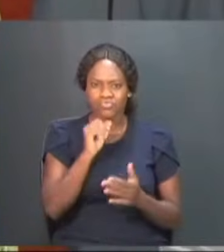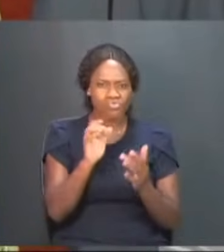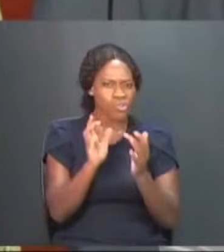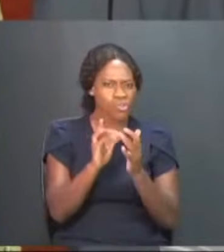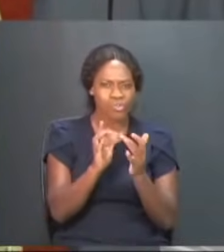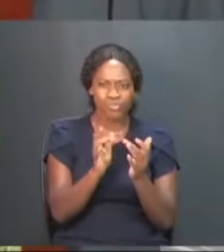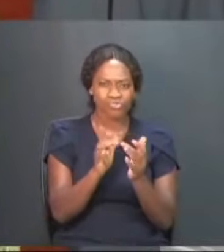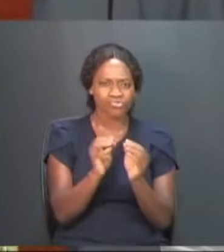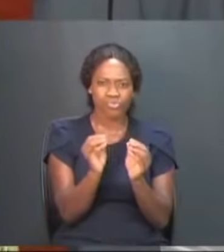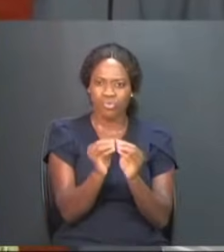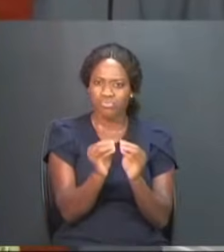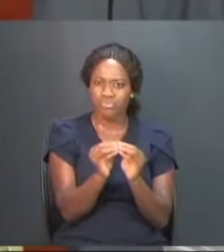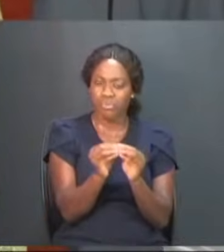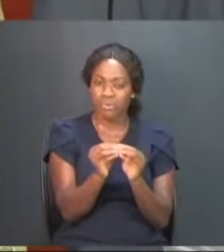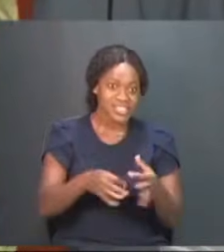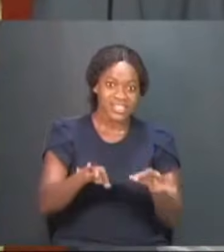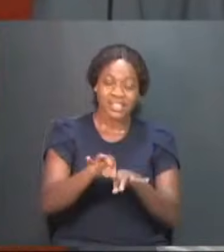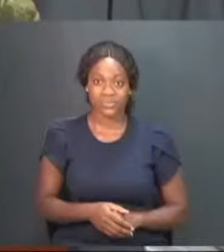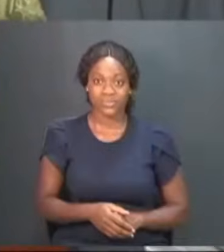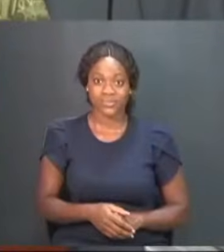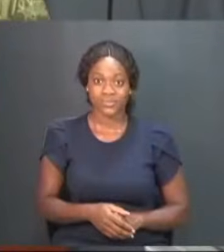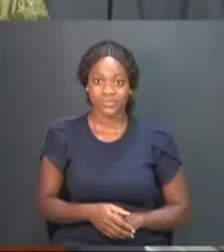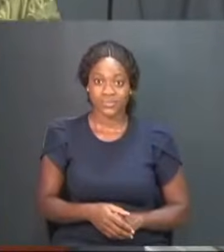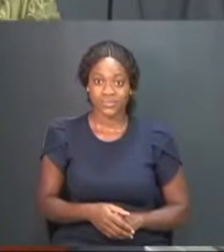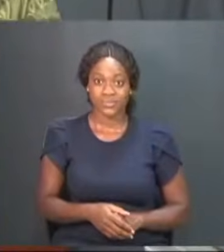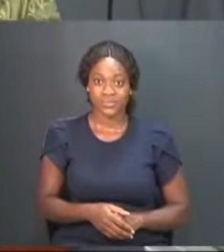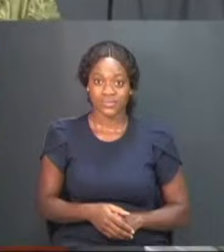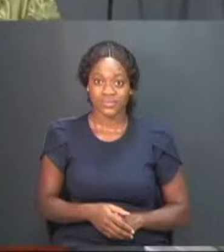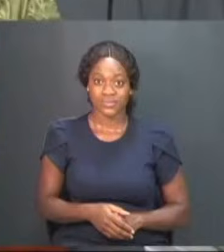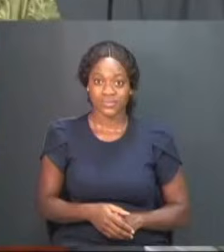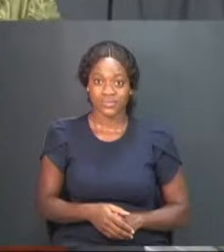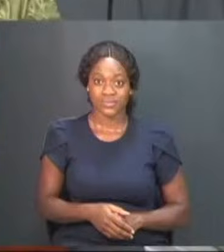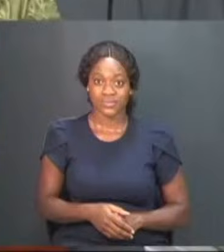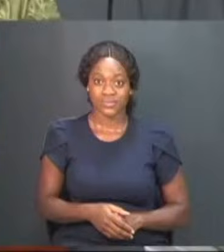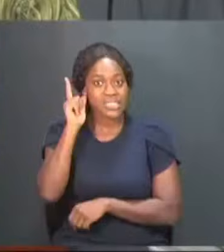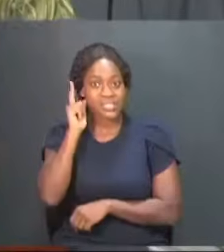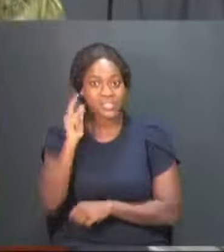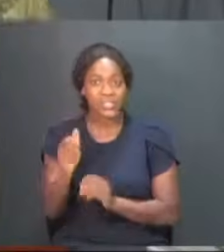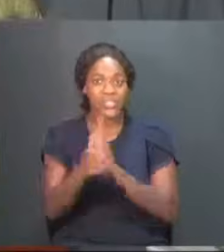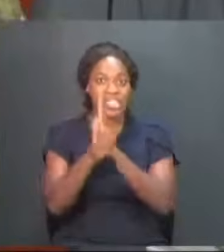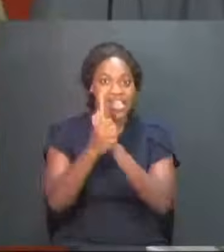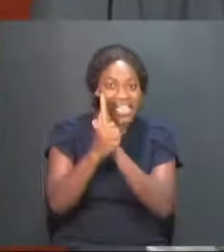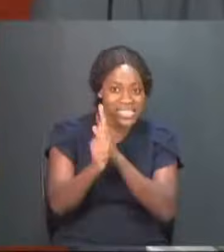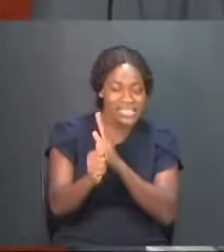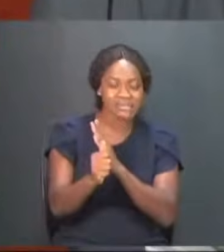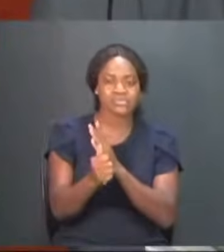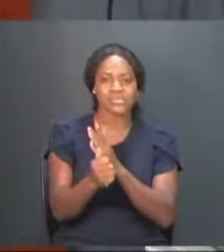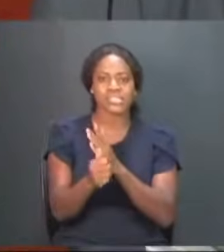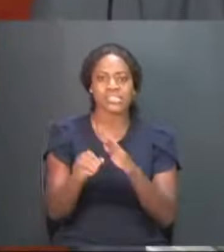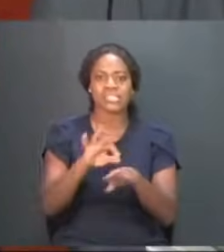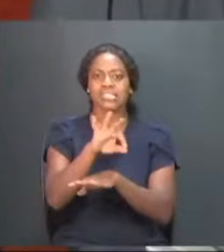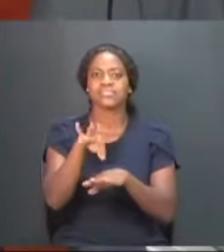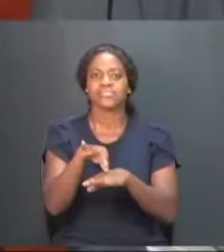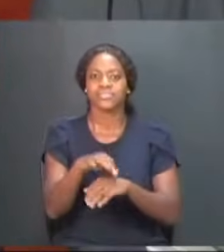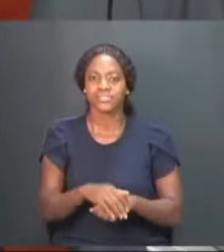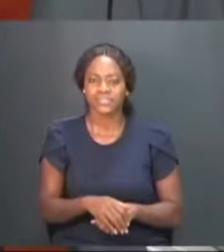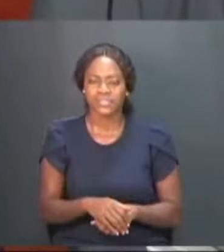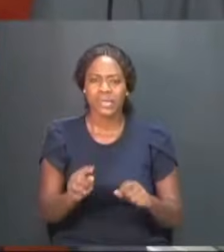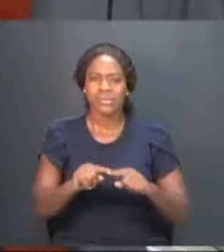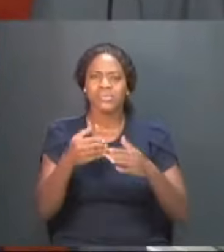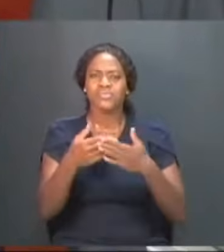consultation in this agreement around to listen to experts in the industry. What did you do in the first